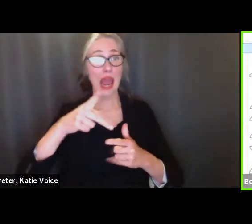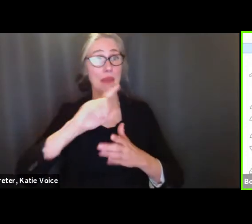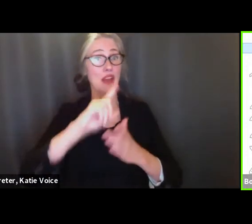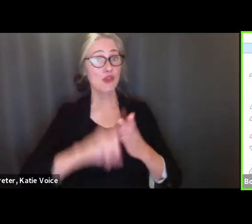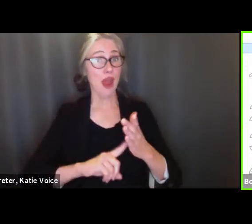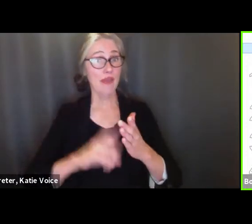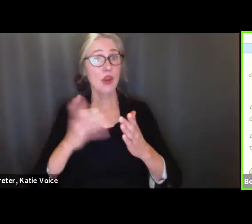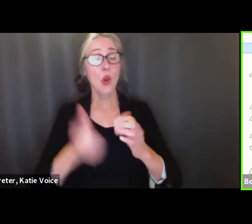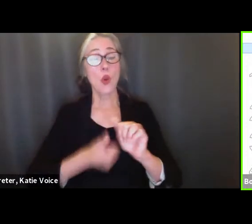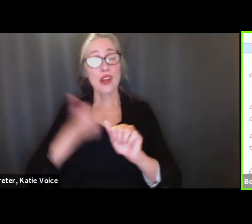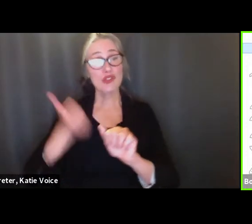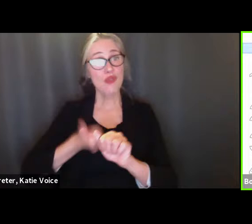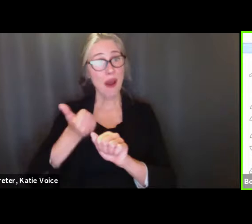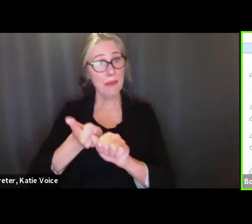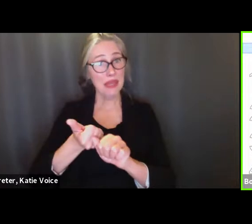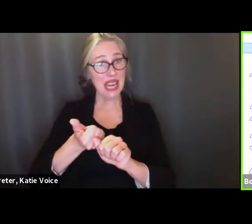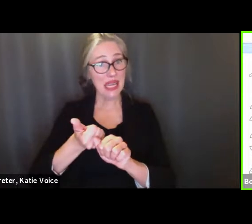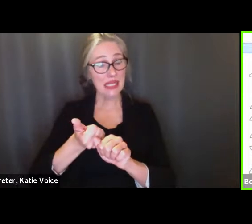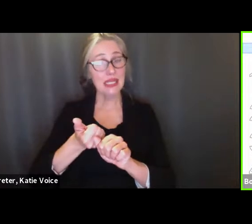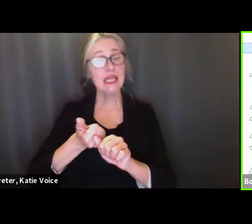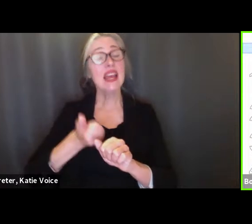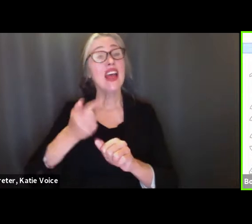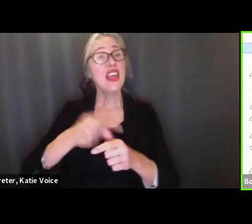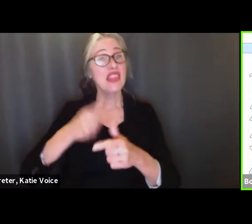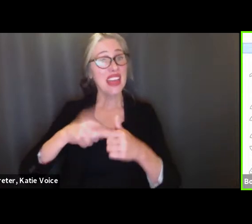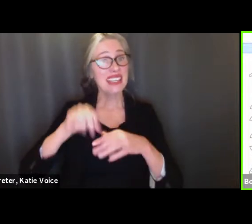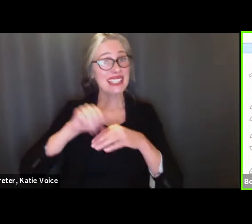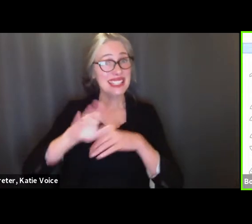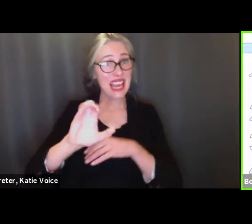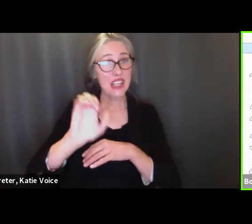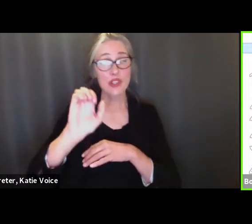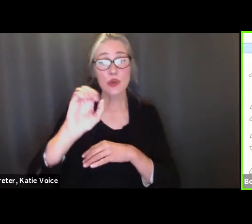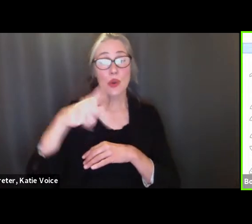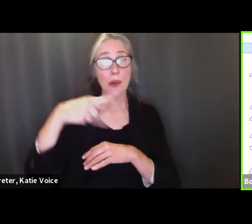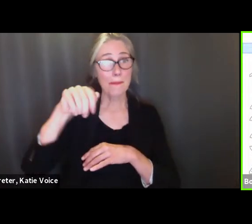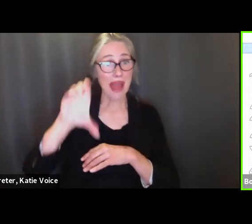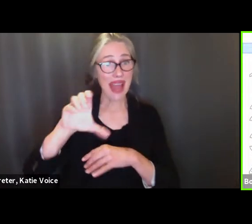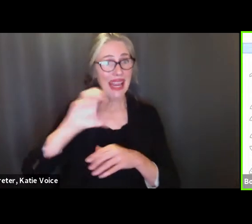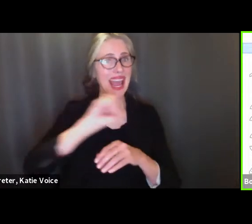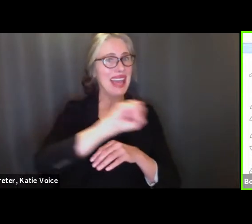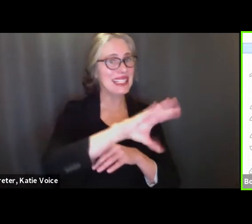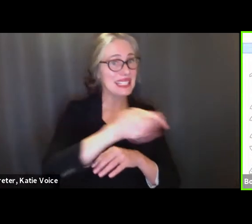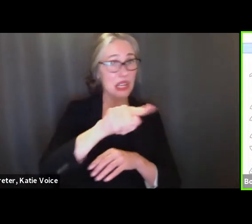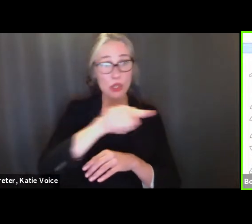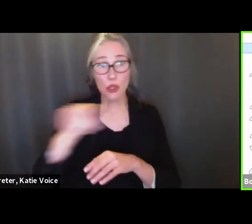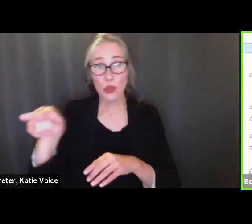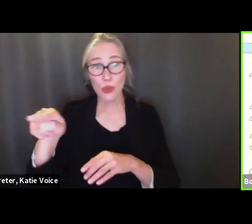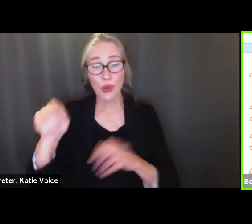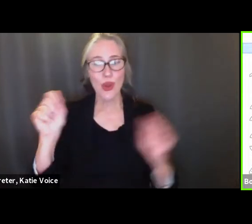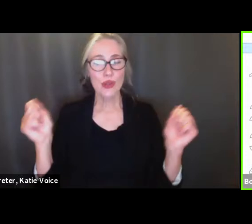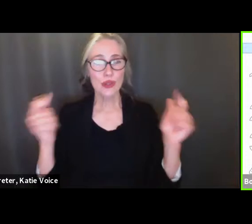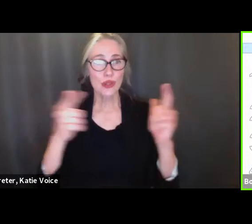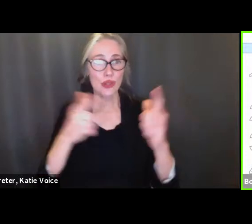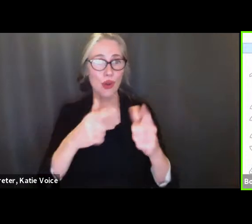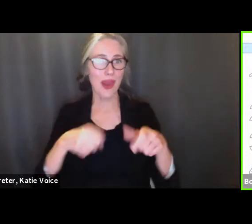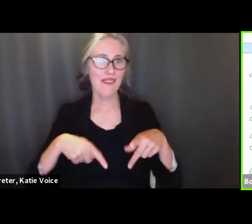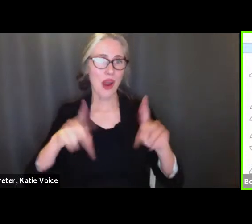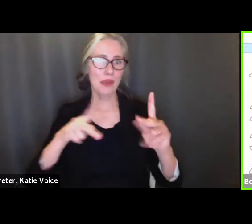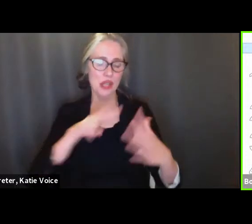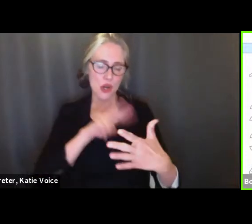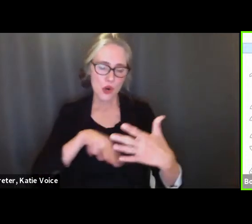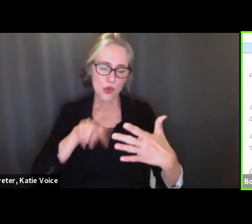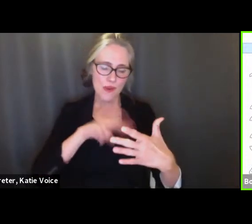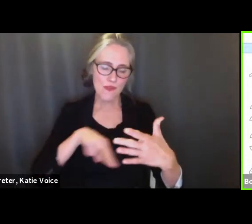then send that to the PAC as well as sending to you, so everyone has an opportunity to review and prepare for the June